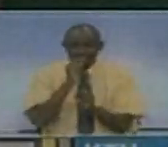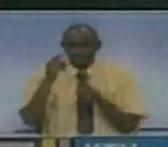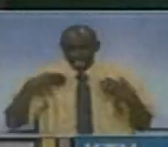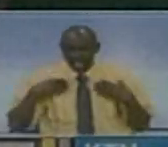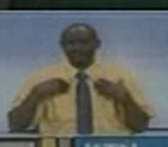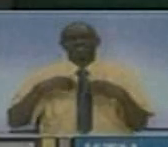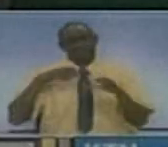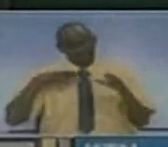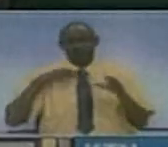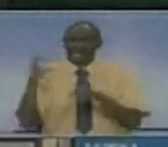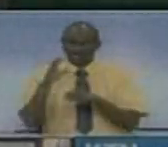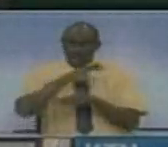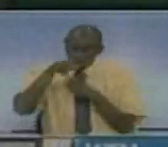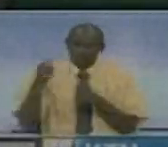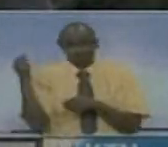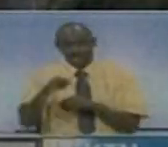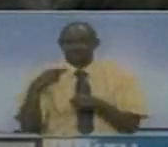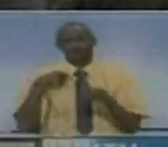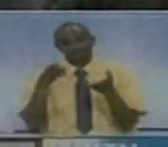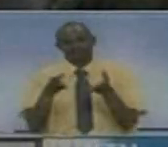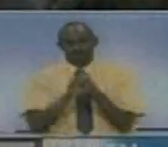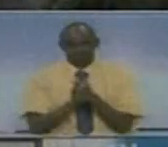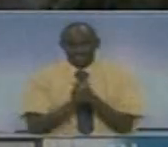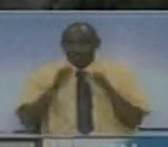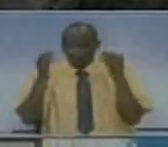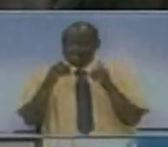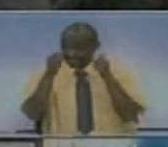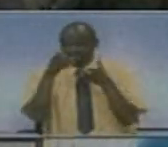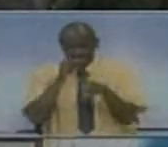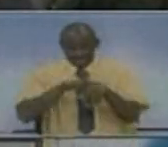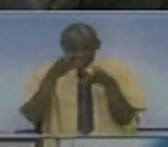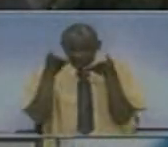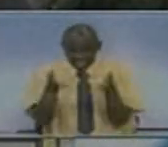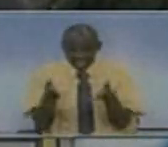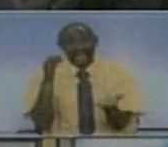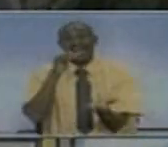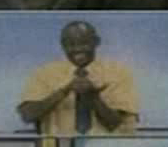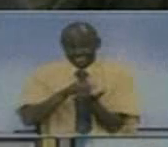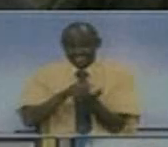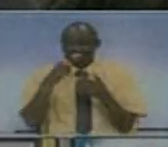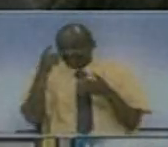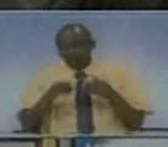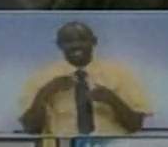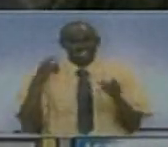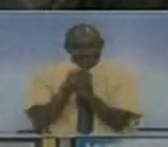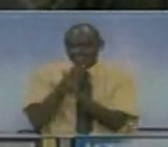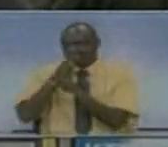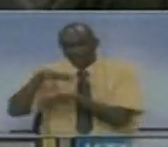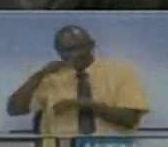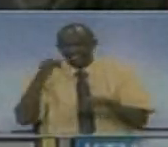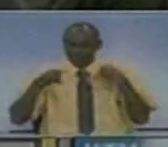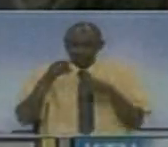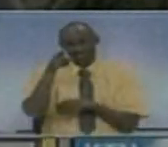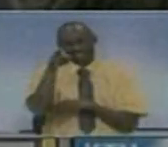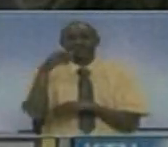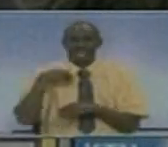ample space for customers were expected from the venue. The World Cup season is here with us once again, and entertainment sports are expected to be